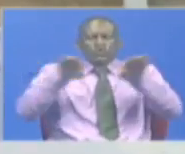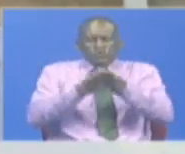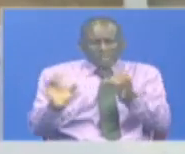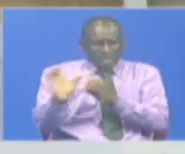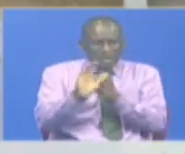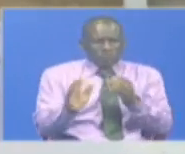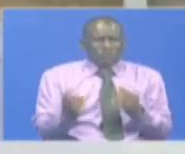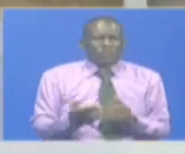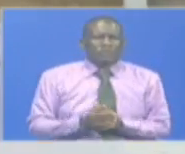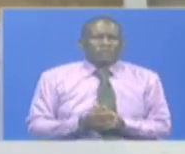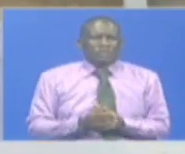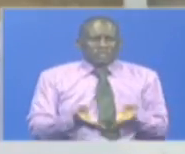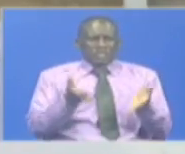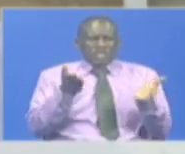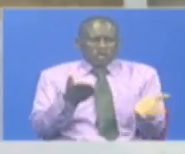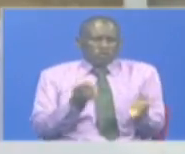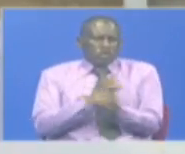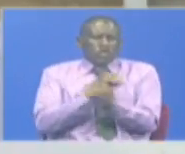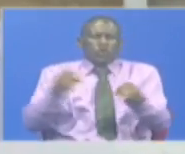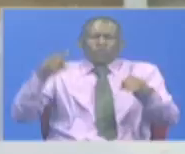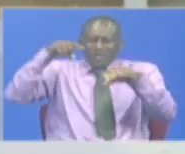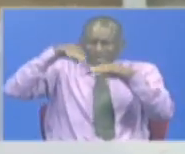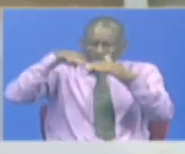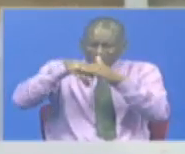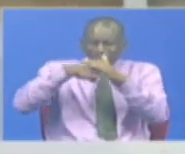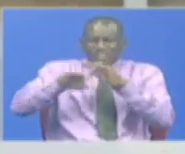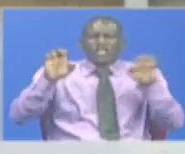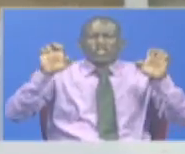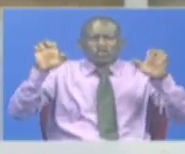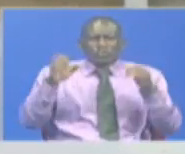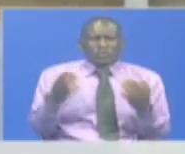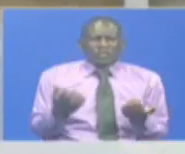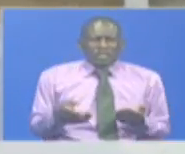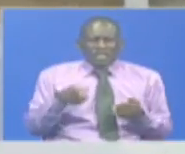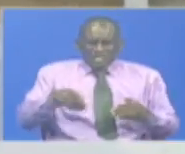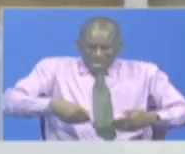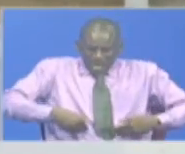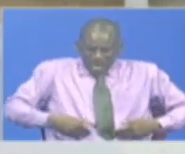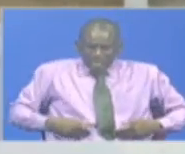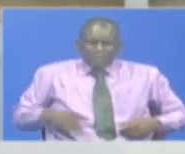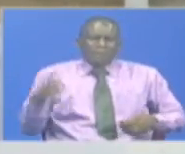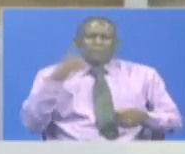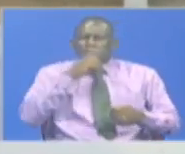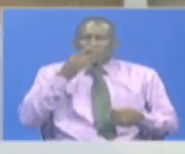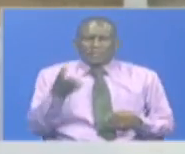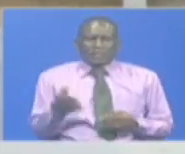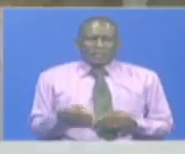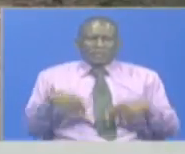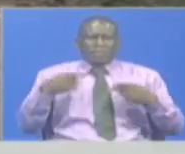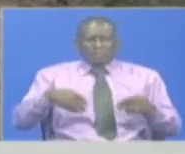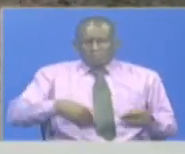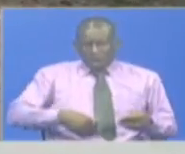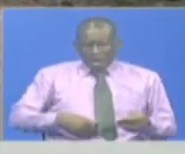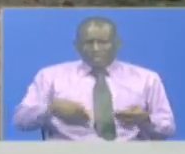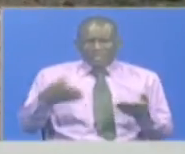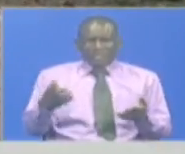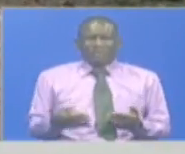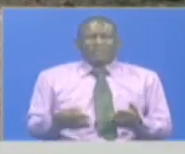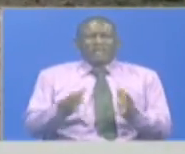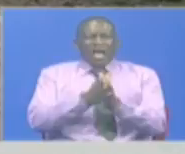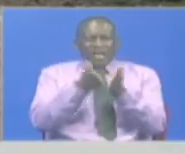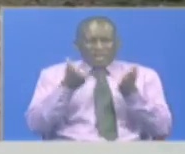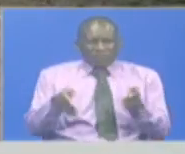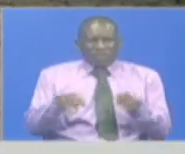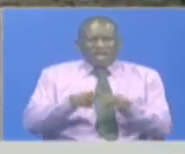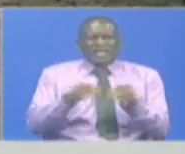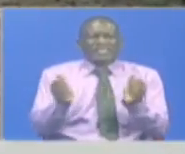Ethiopia sasa hakuna kuenda huko sasa hapa njaa iko hali ya juu sana watu wako na njaa sana. And as the 10